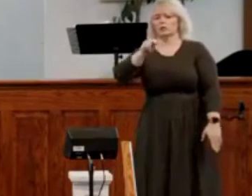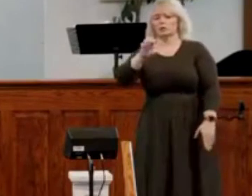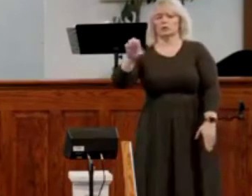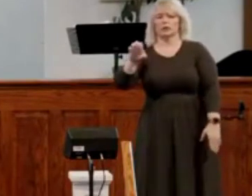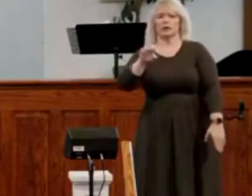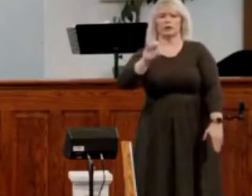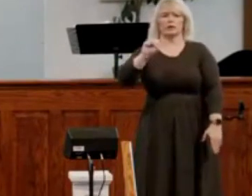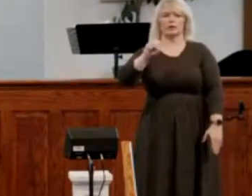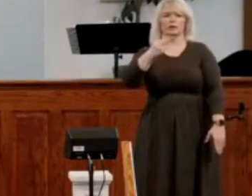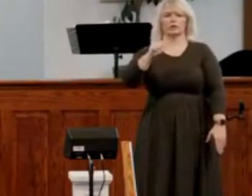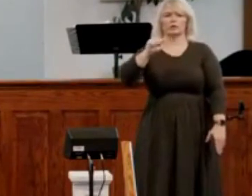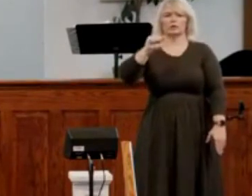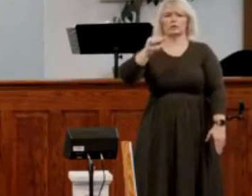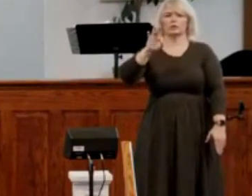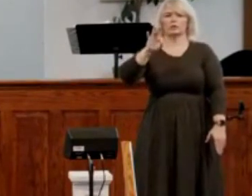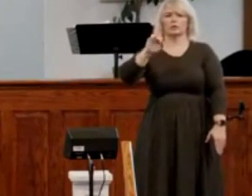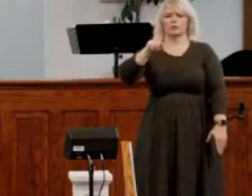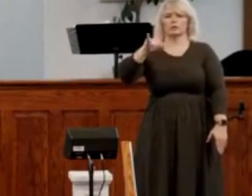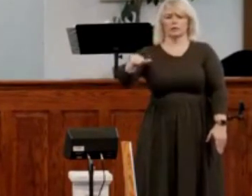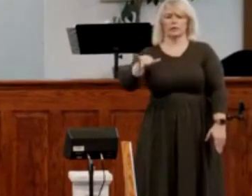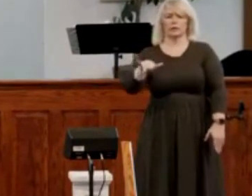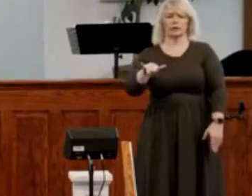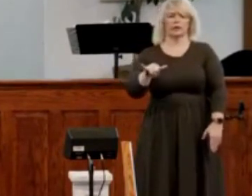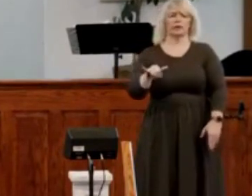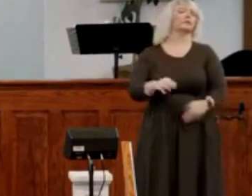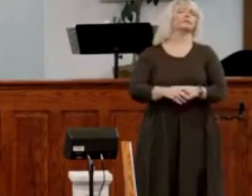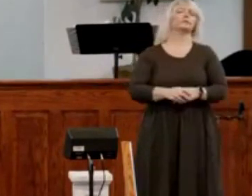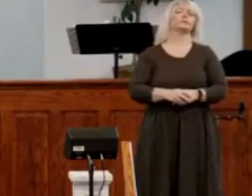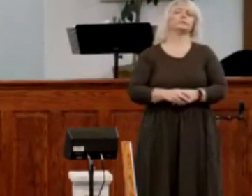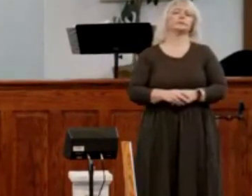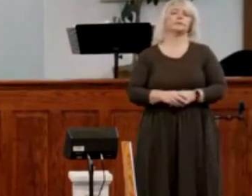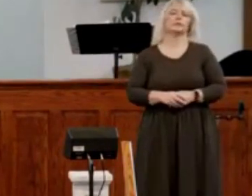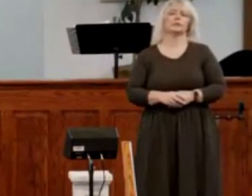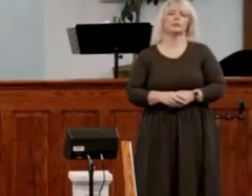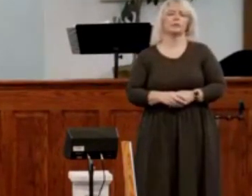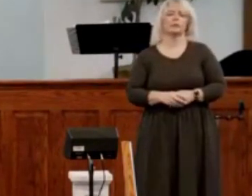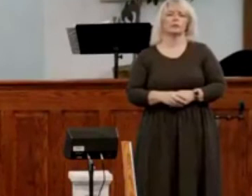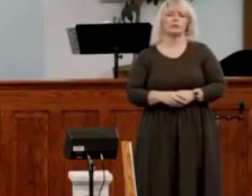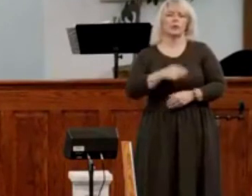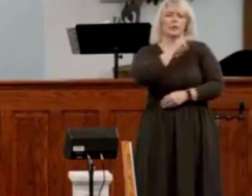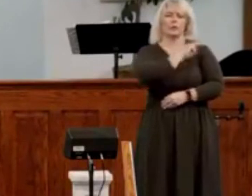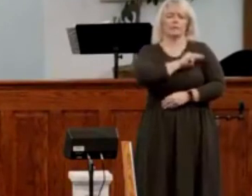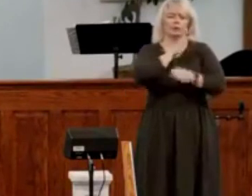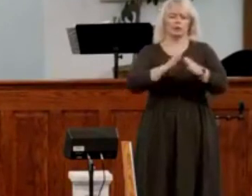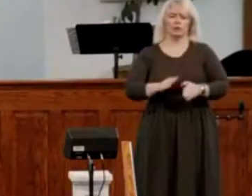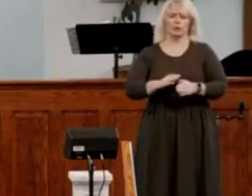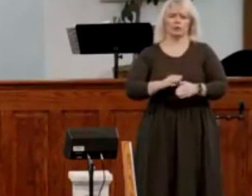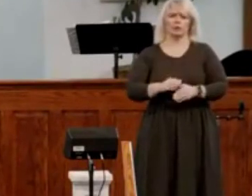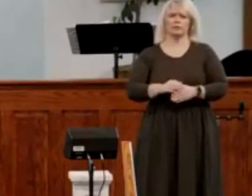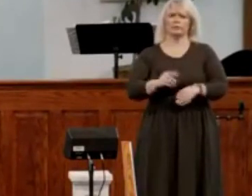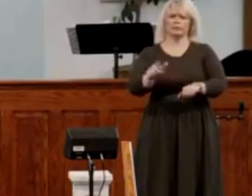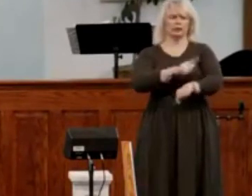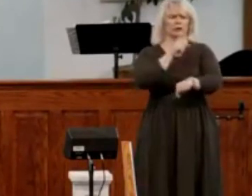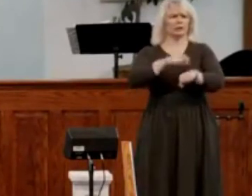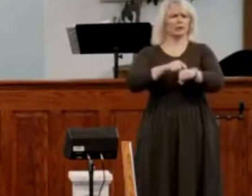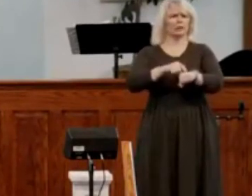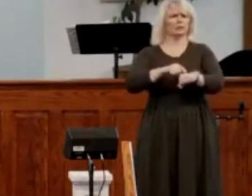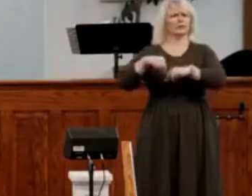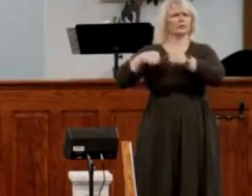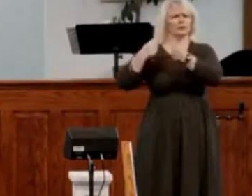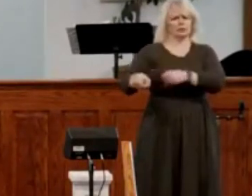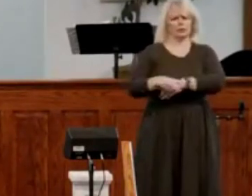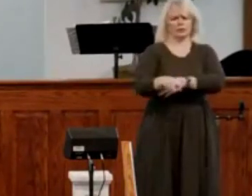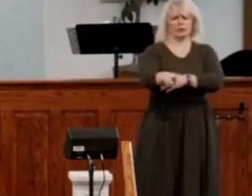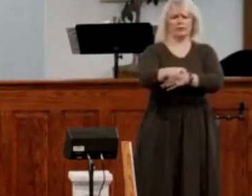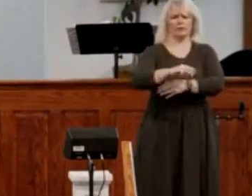Our missionaries out in Wind River, Wyoming. Say that really fast three times. And we've had the privilege. It's been a while since we've been out there. But